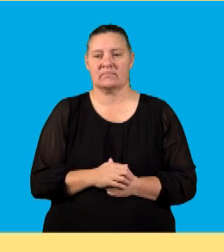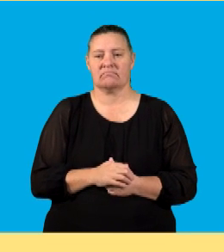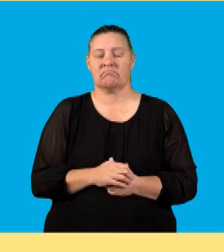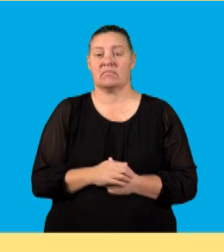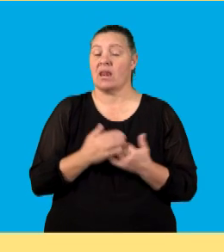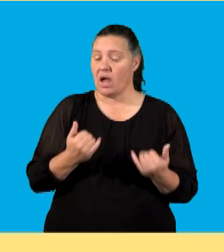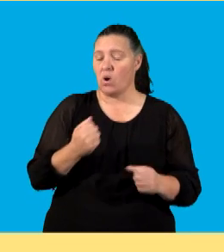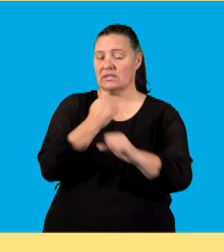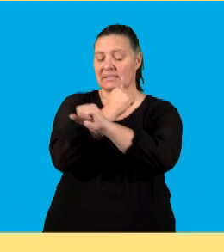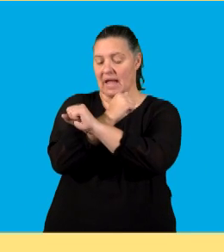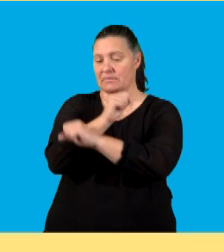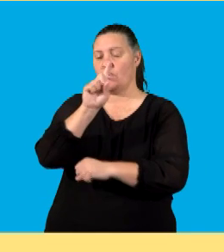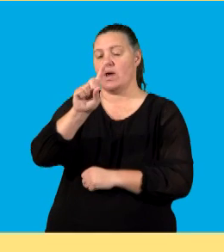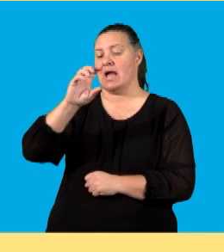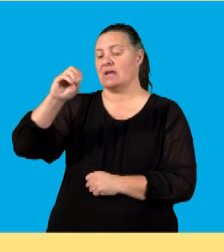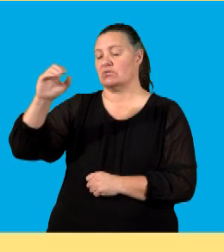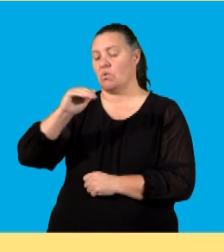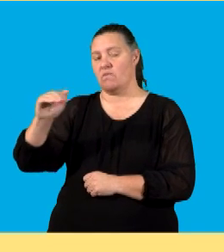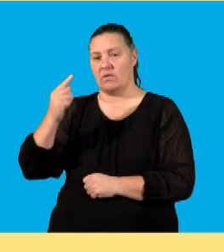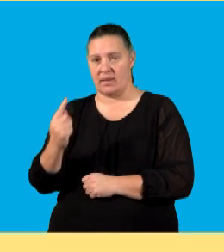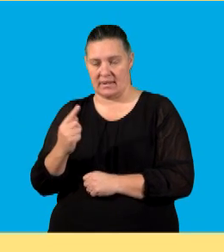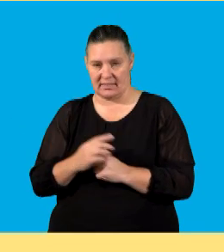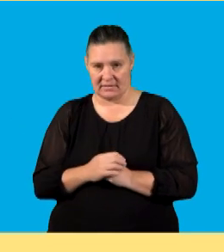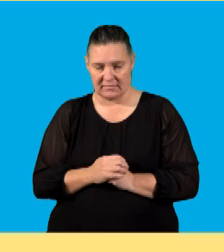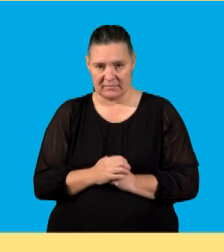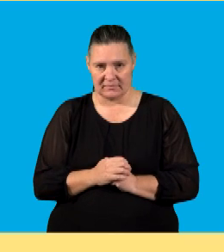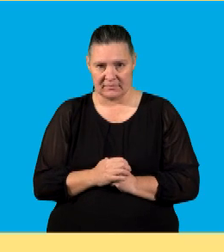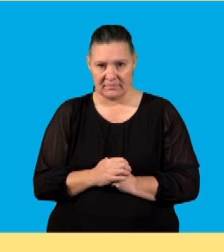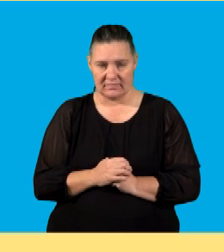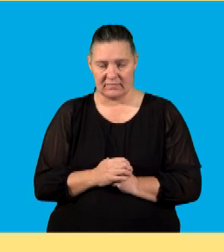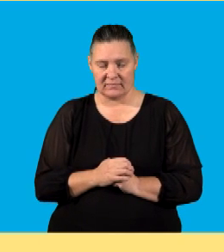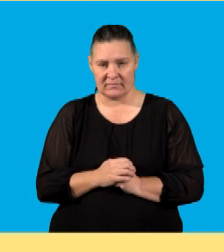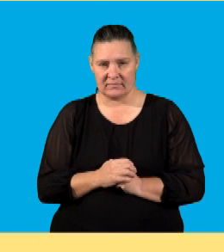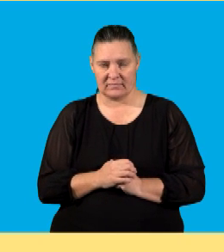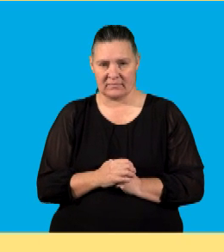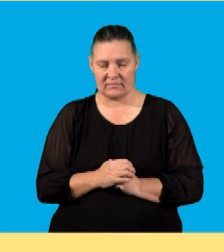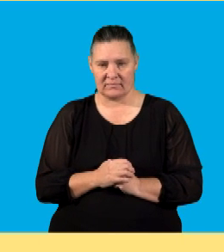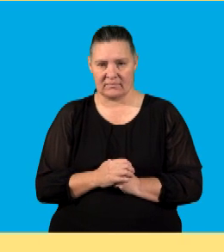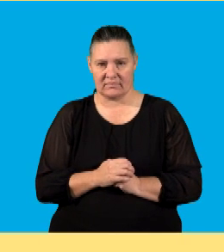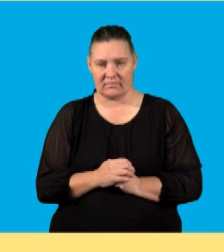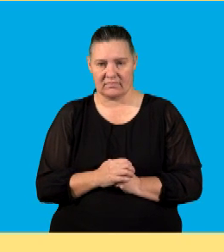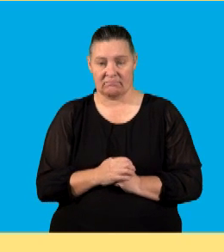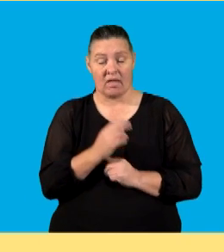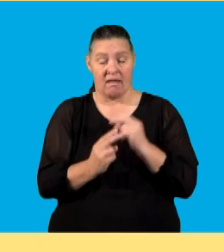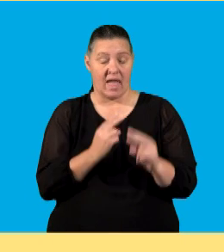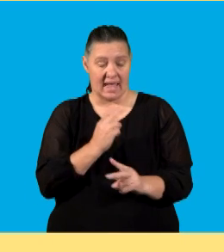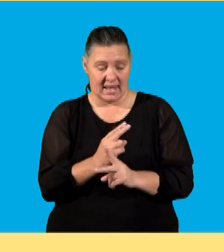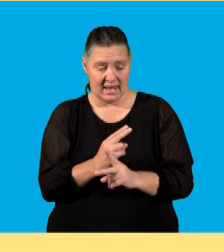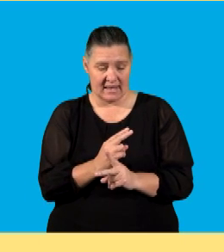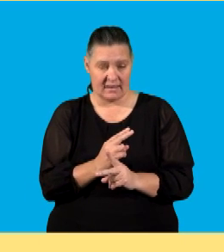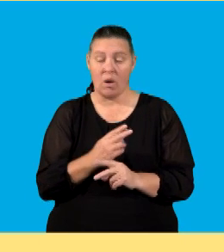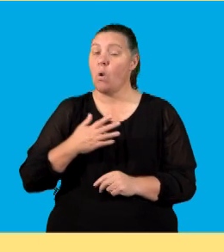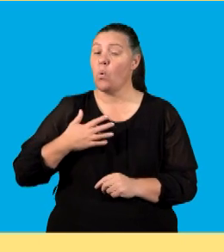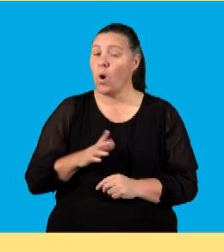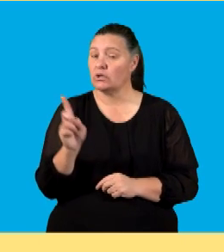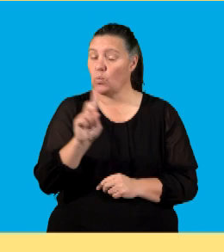1,150,000. Then I say multiply this by 100 over 1. Okay, I'm going to do this again.